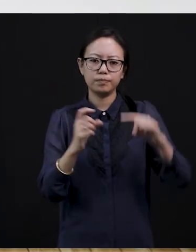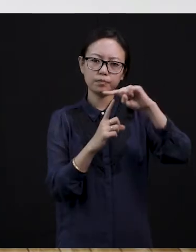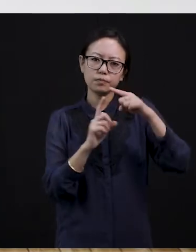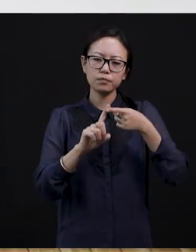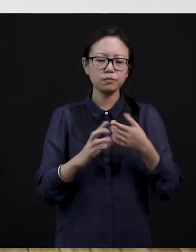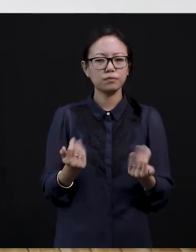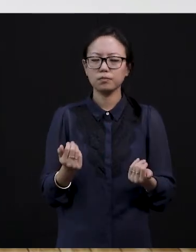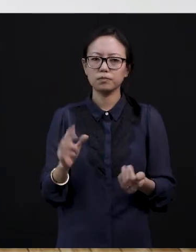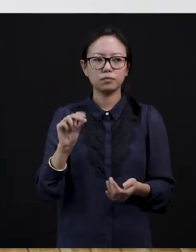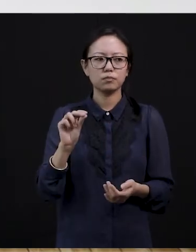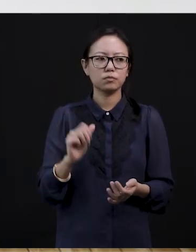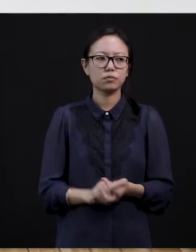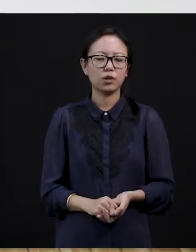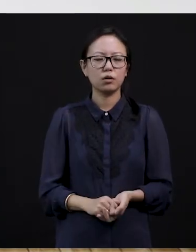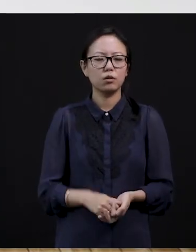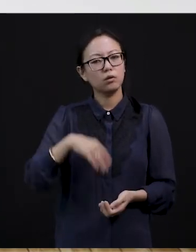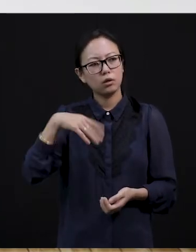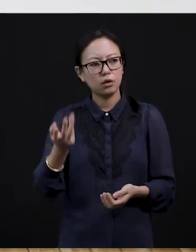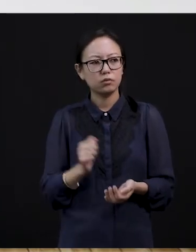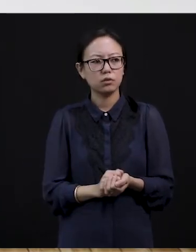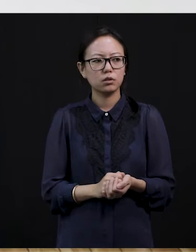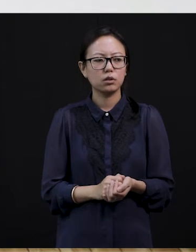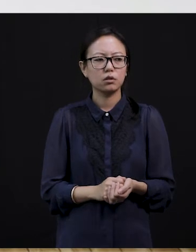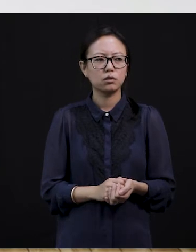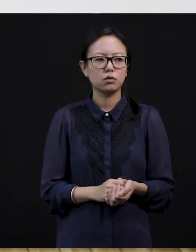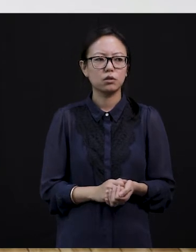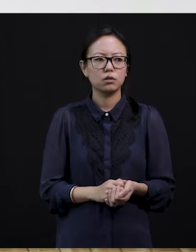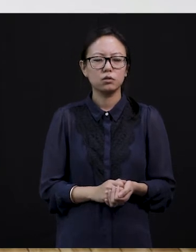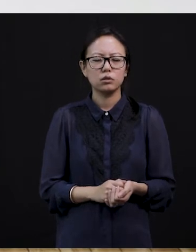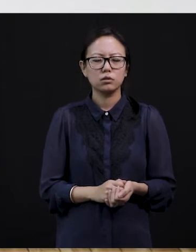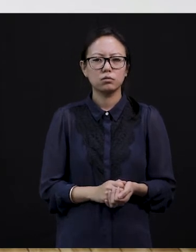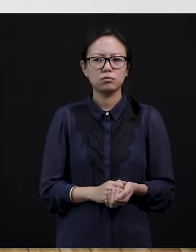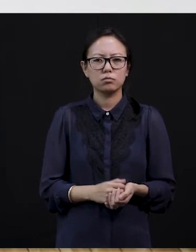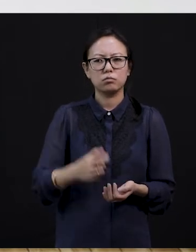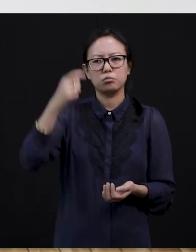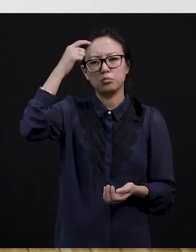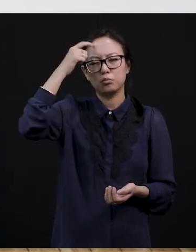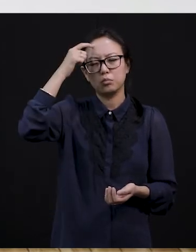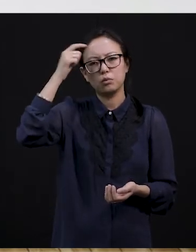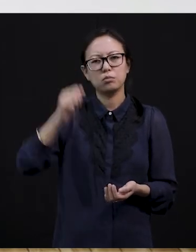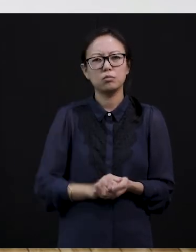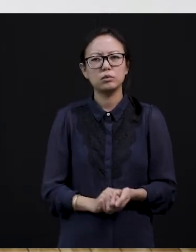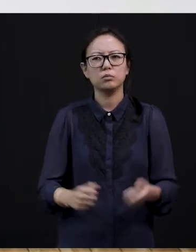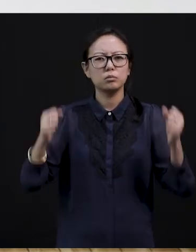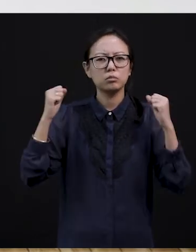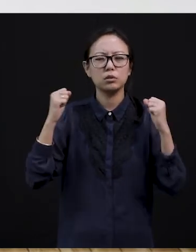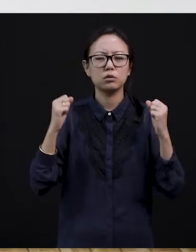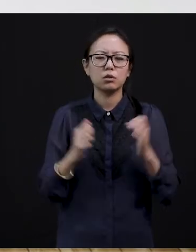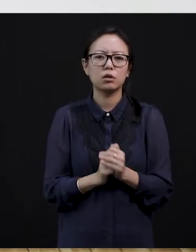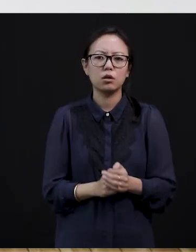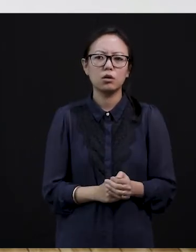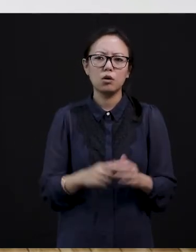Then came, after the voting rights, there was a lot of struggle to get the voting rights for